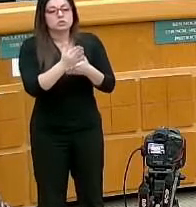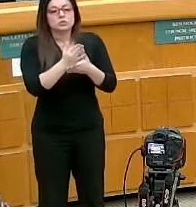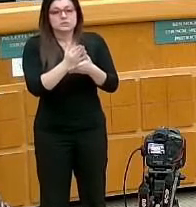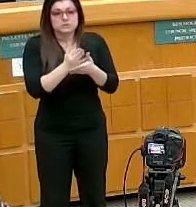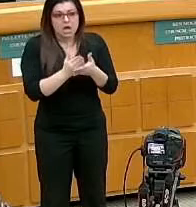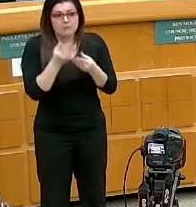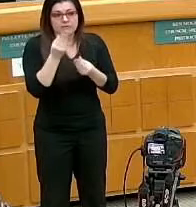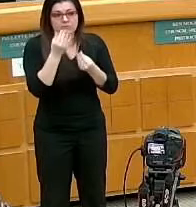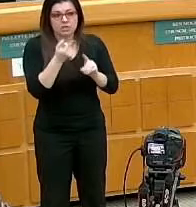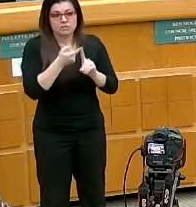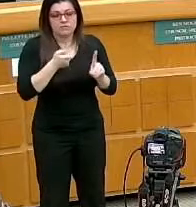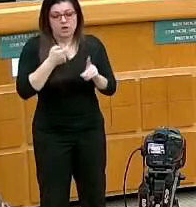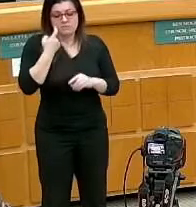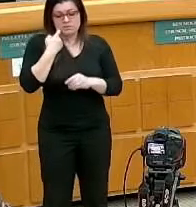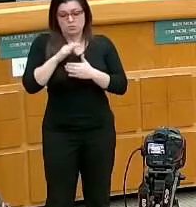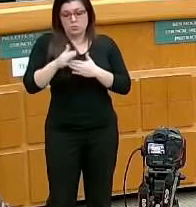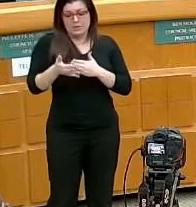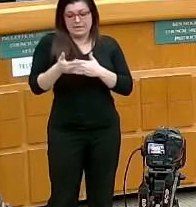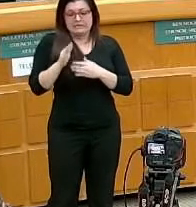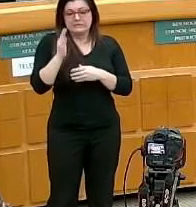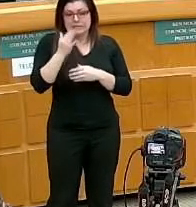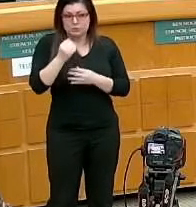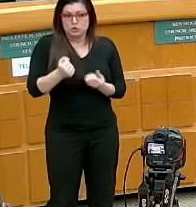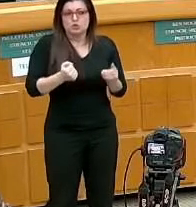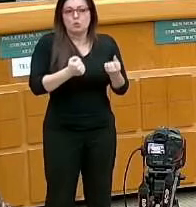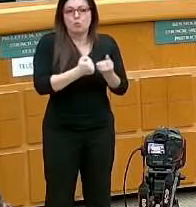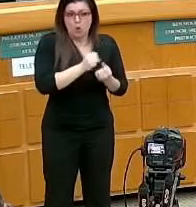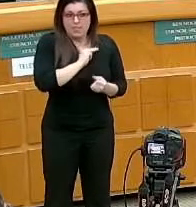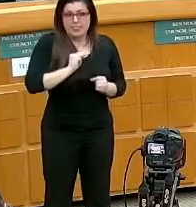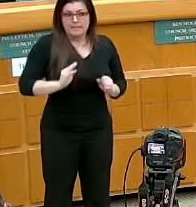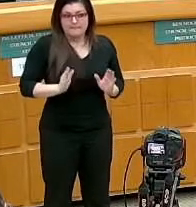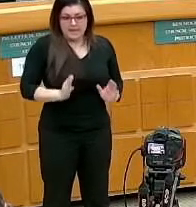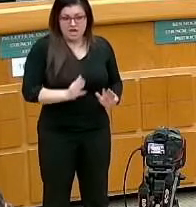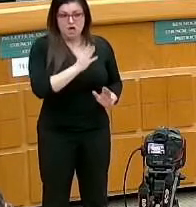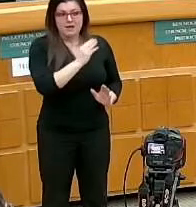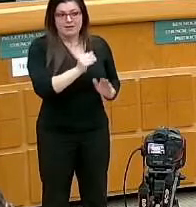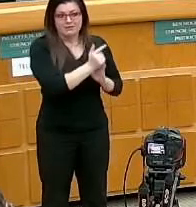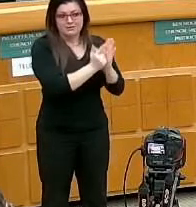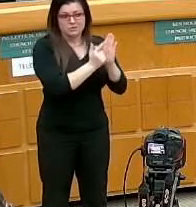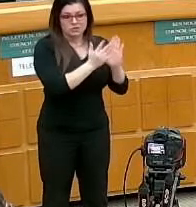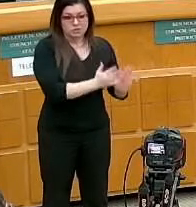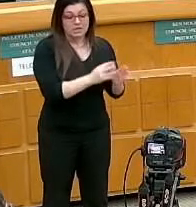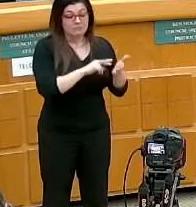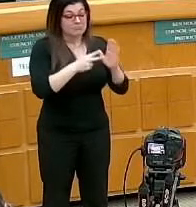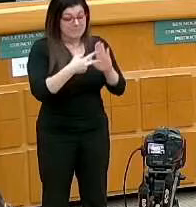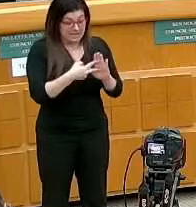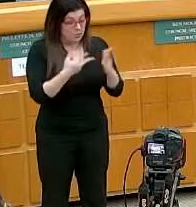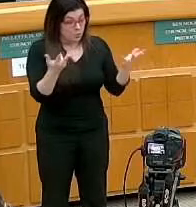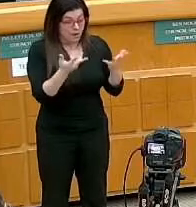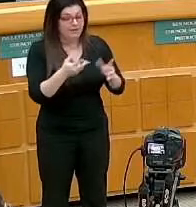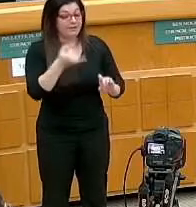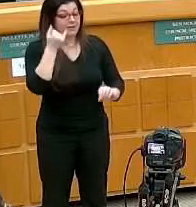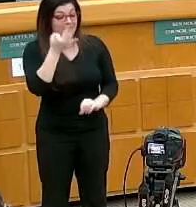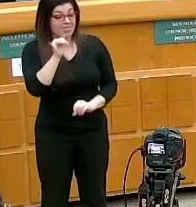and the city attorney, which is that as long as there's ancillary operations on the facility, like